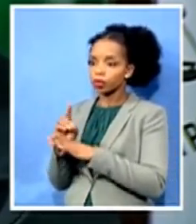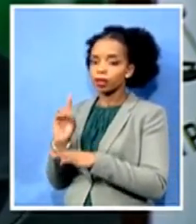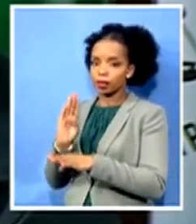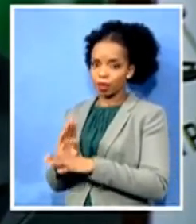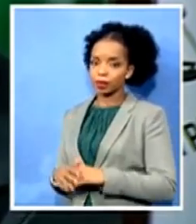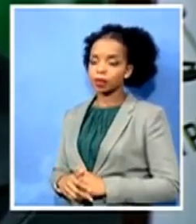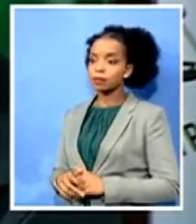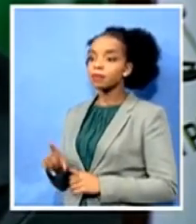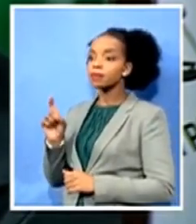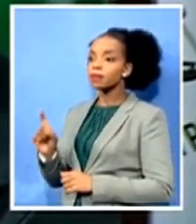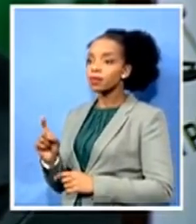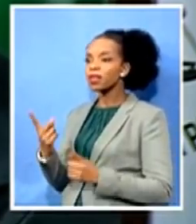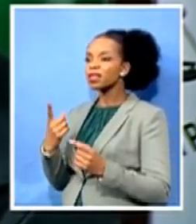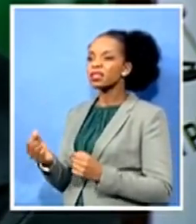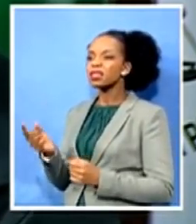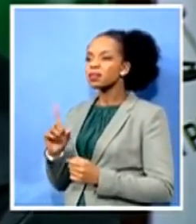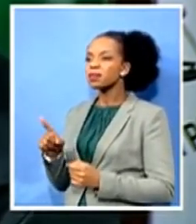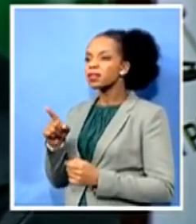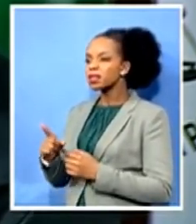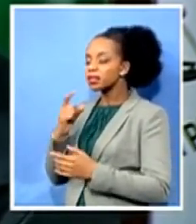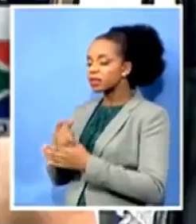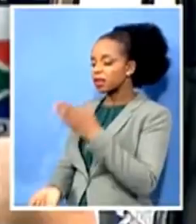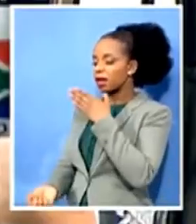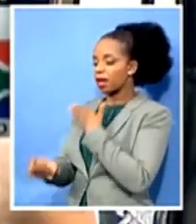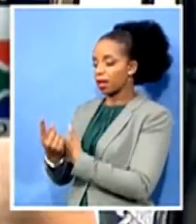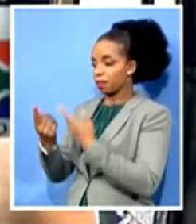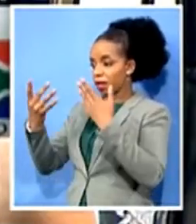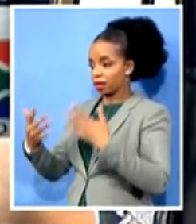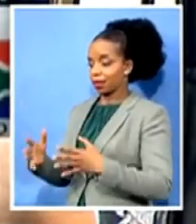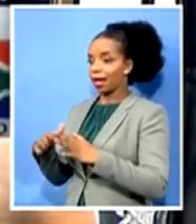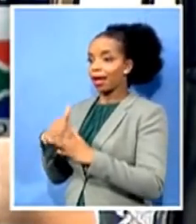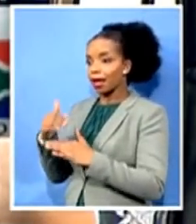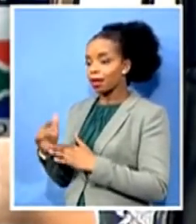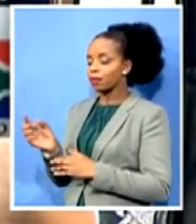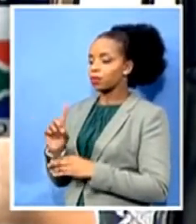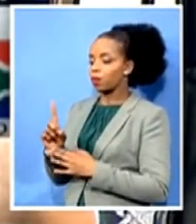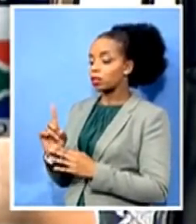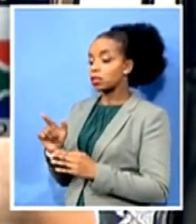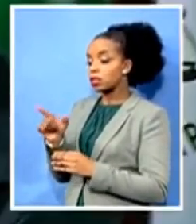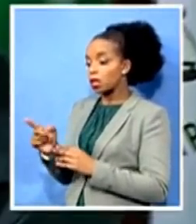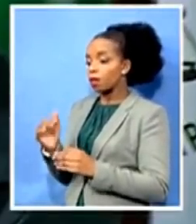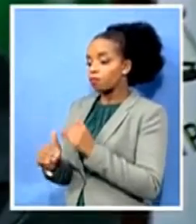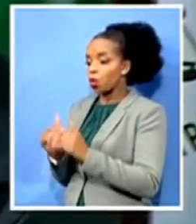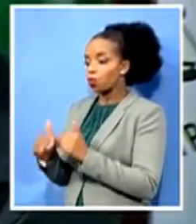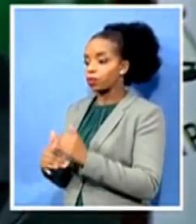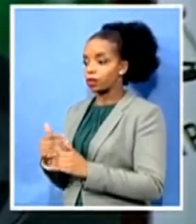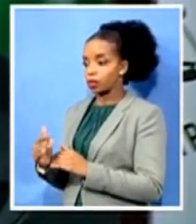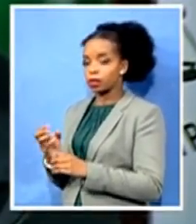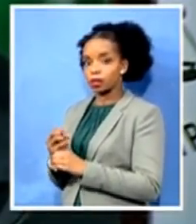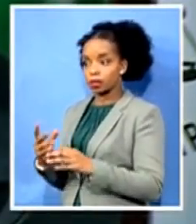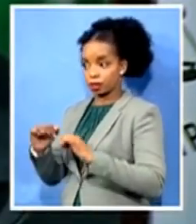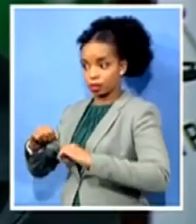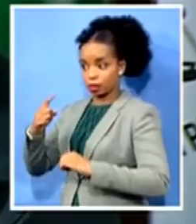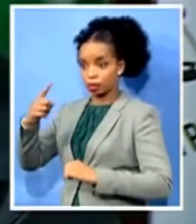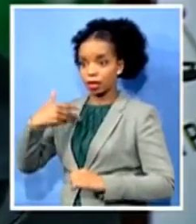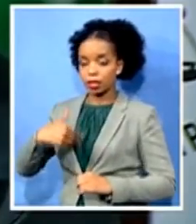after the open tender process had been abandoned. Is that right? That's right, Chair. In terms of what you were told, or